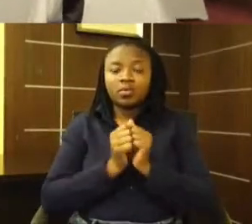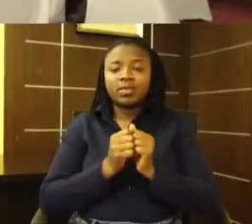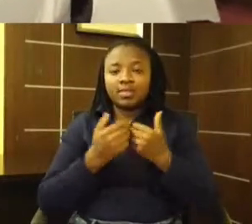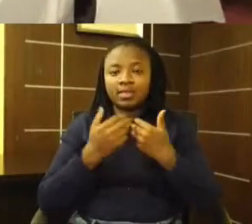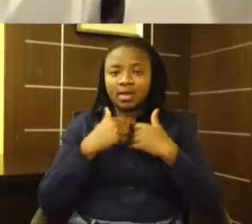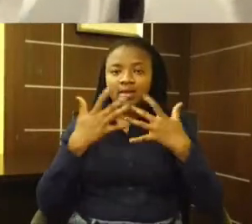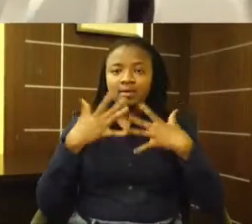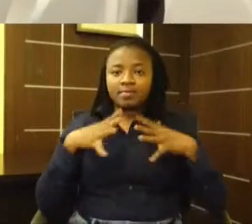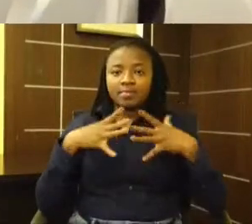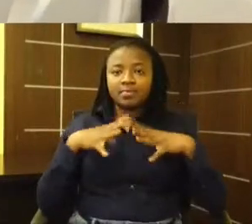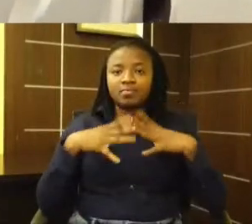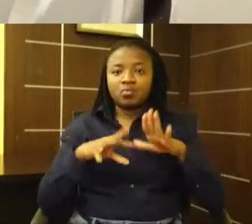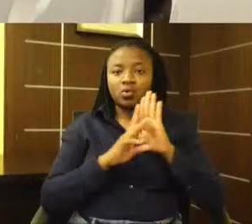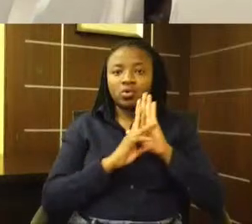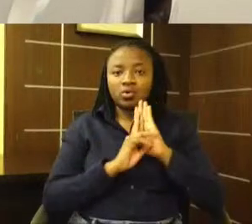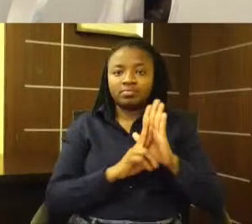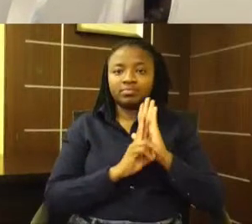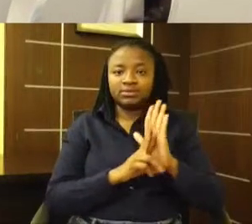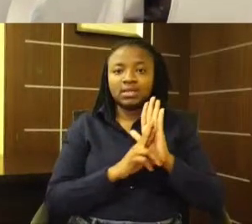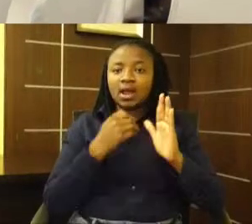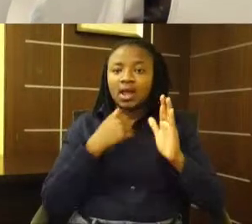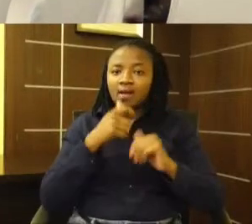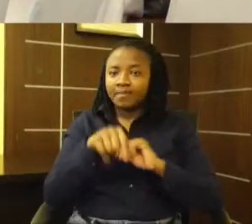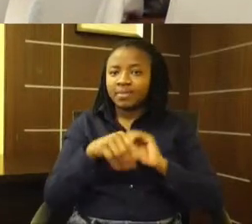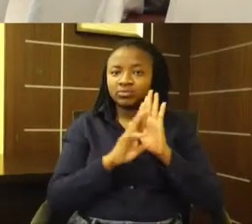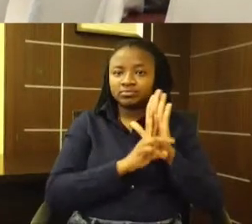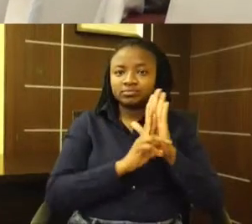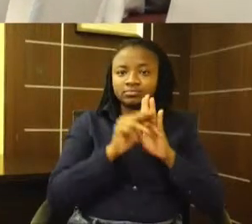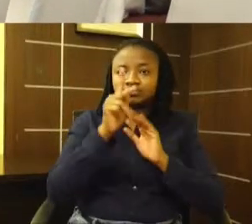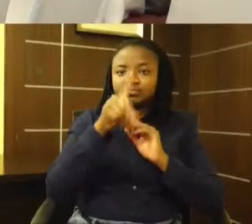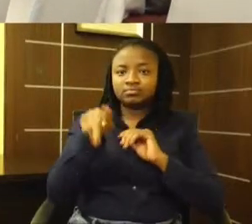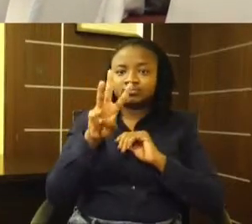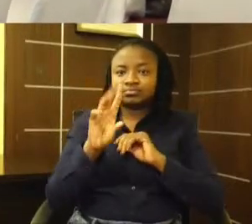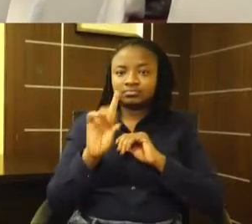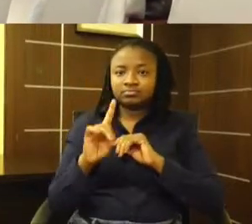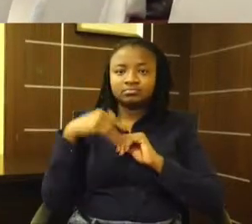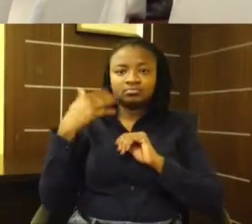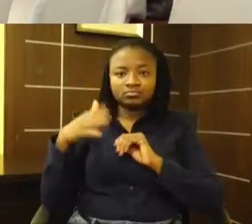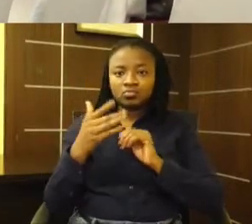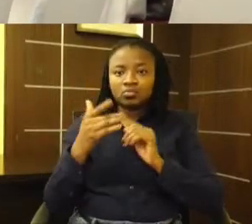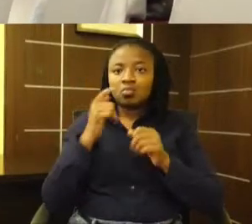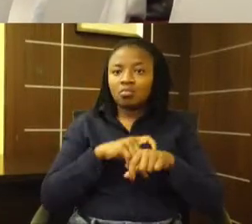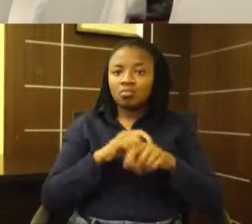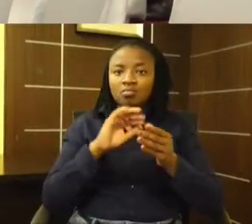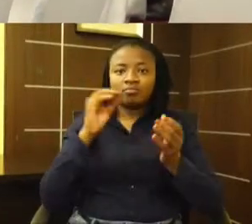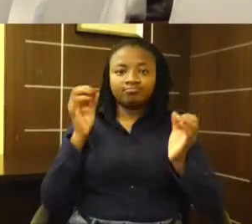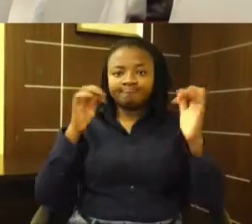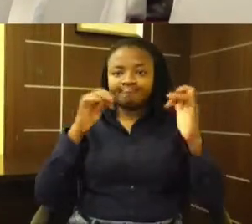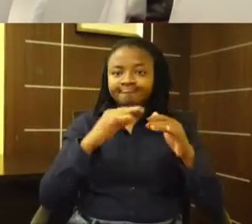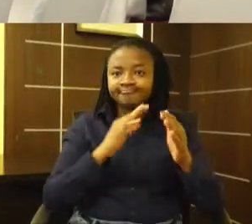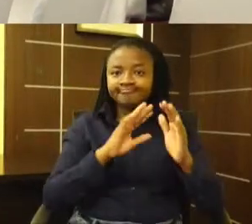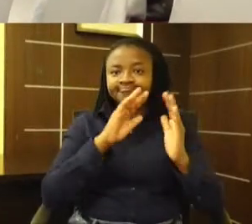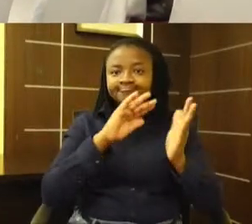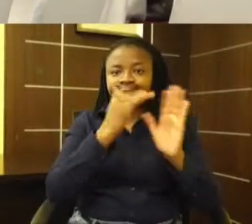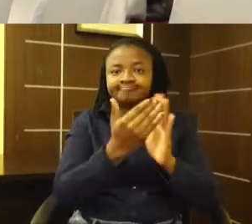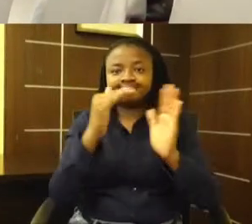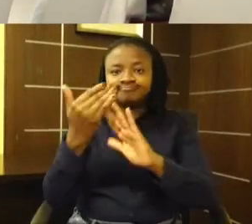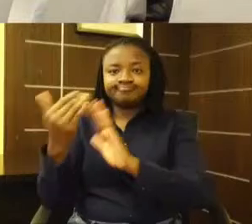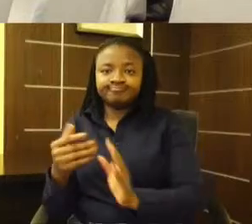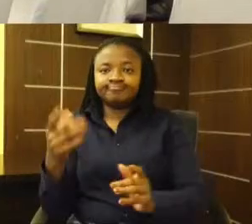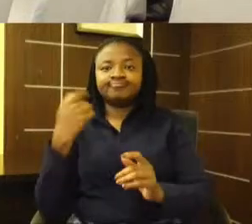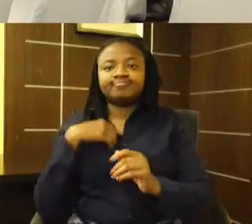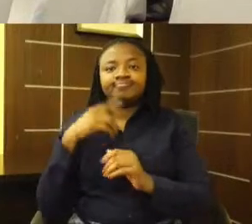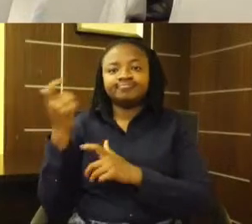disability representative, and they are always referring. You know, when we have outreaches, when we have in-reaches, they refer the persons